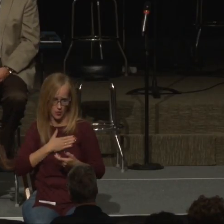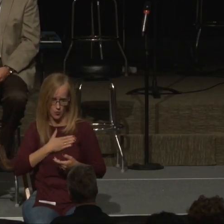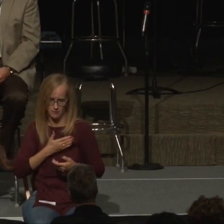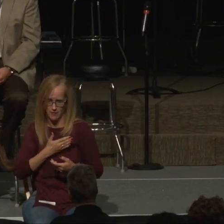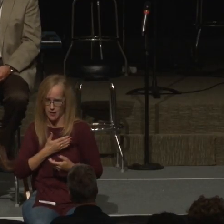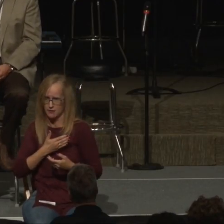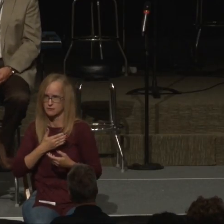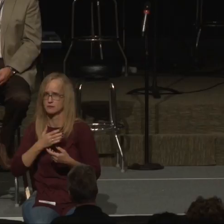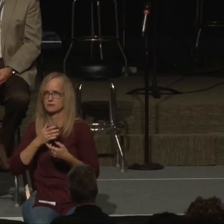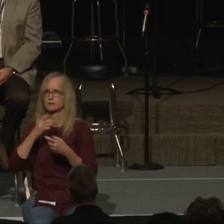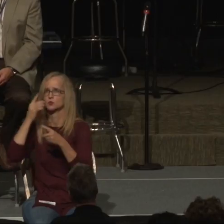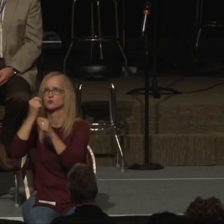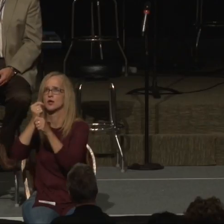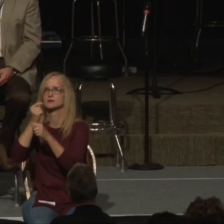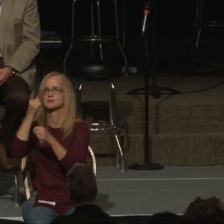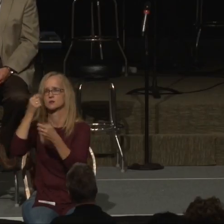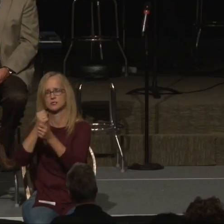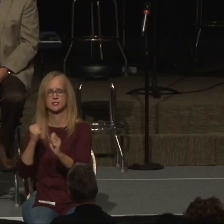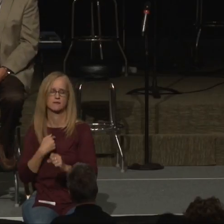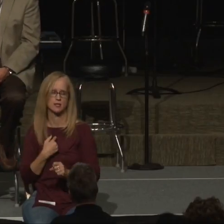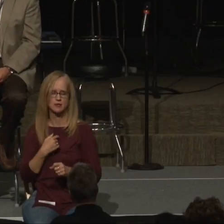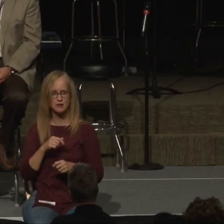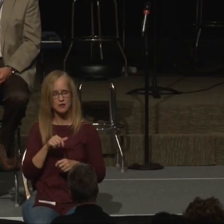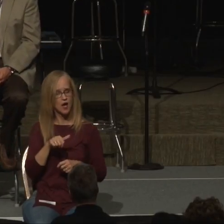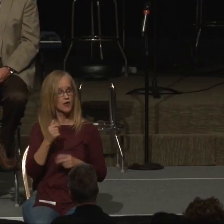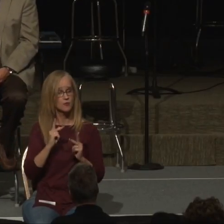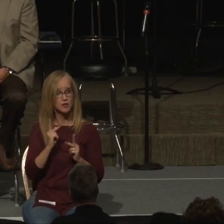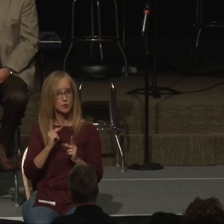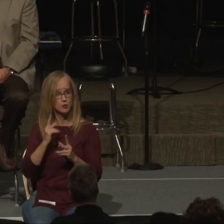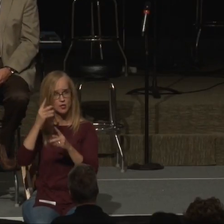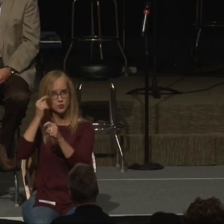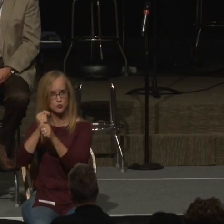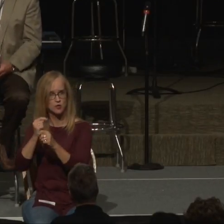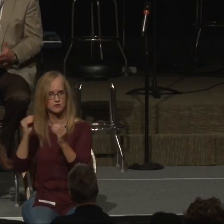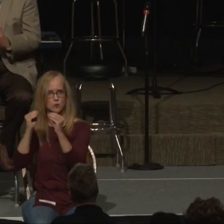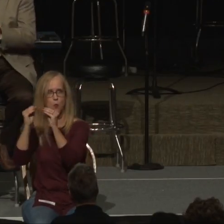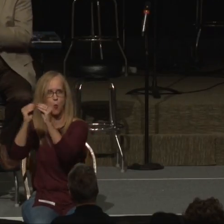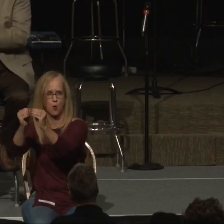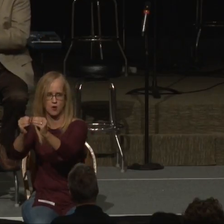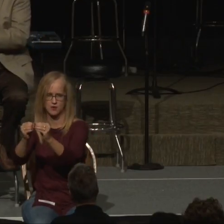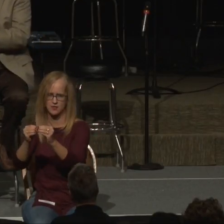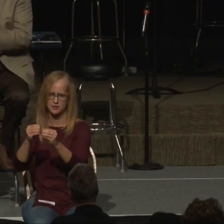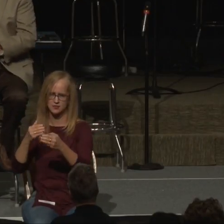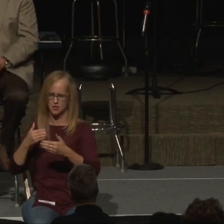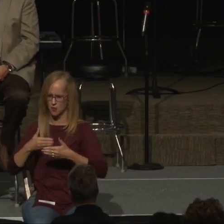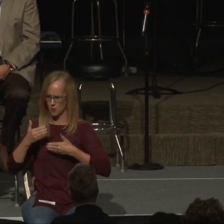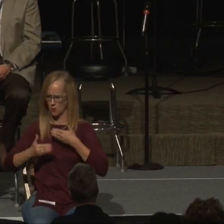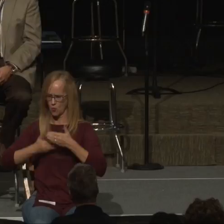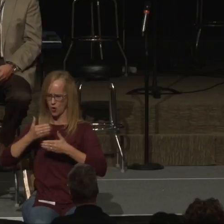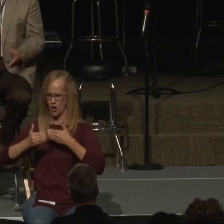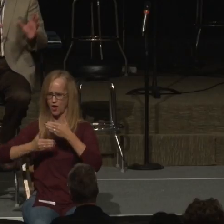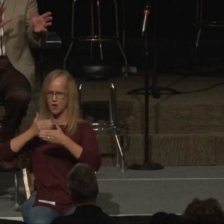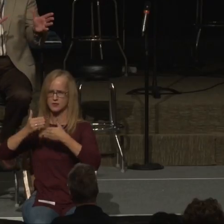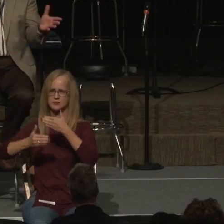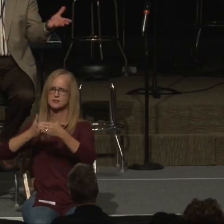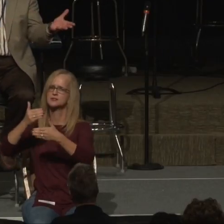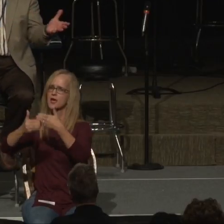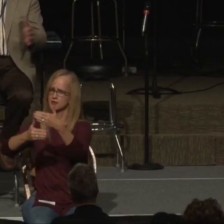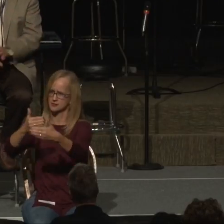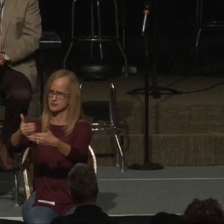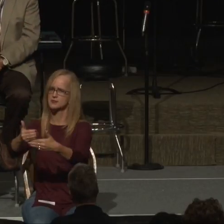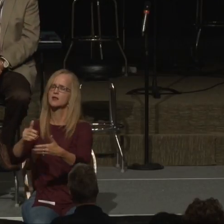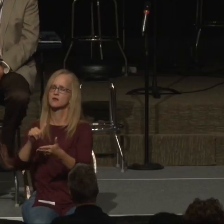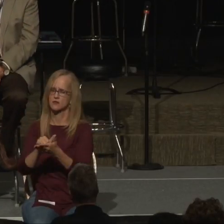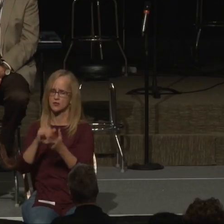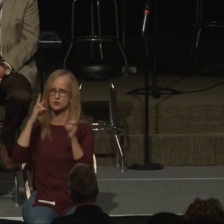me. And there's others who are able to trust for way more. It's a process. I get that. And that's part of the reason for